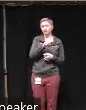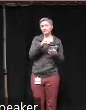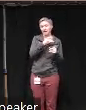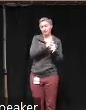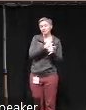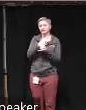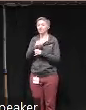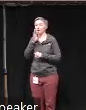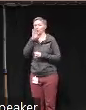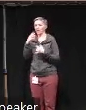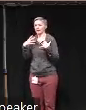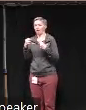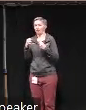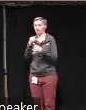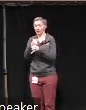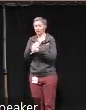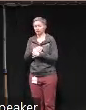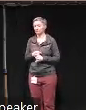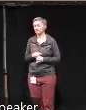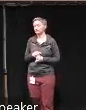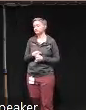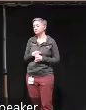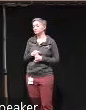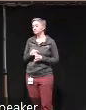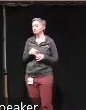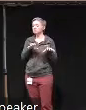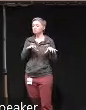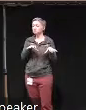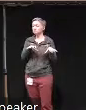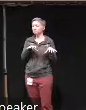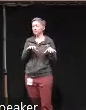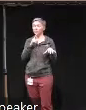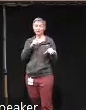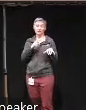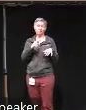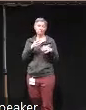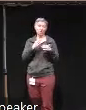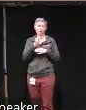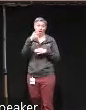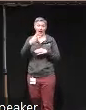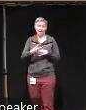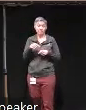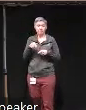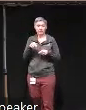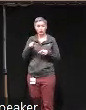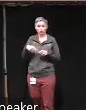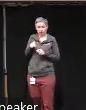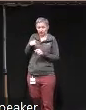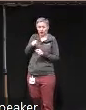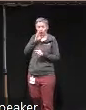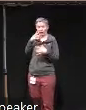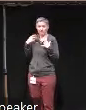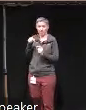campus. More than half the revenue these days actually is generated by Brighton Health campus. If